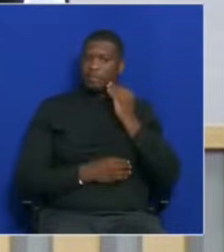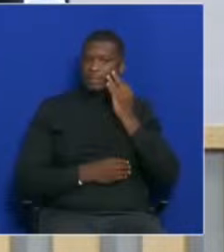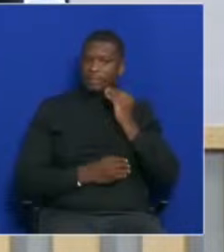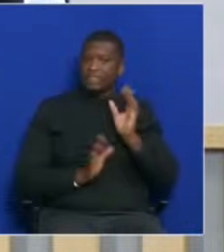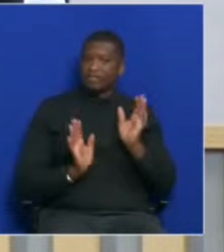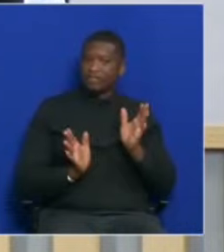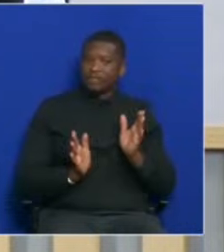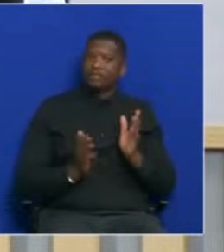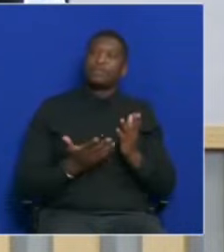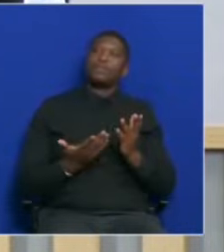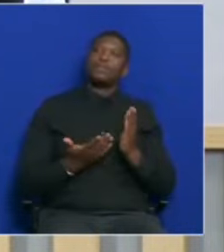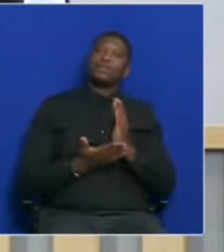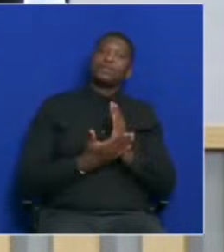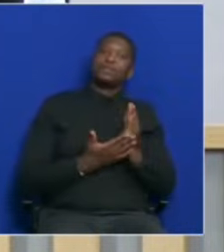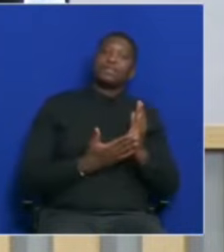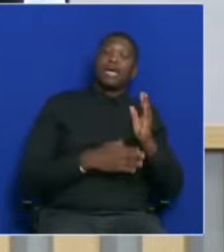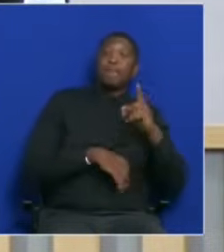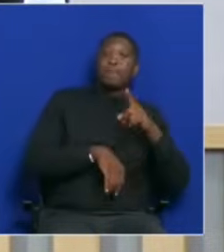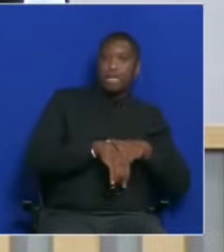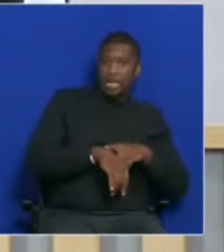sometimes standing up